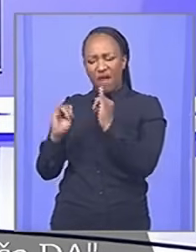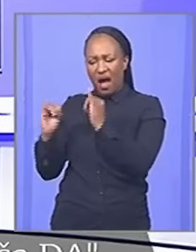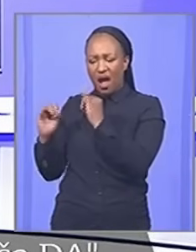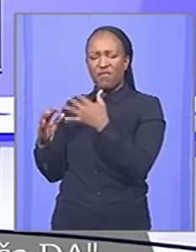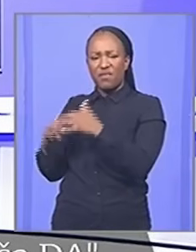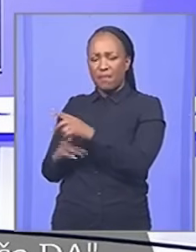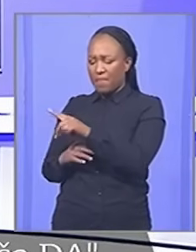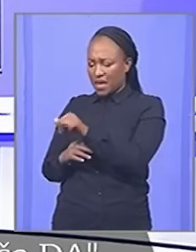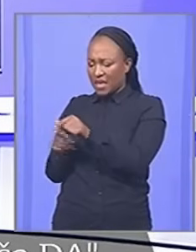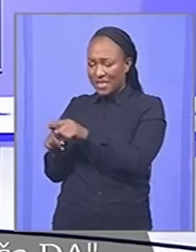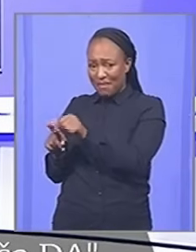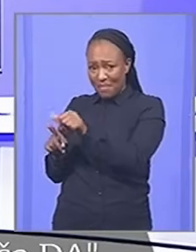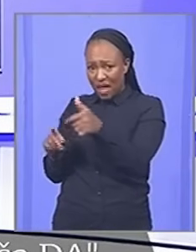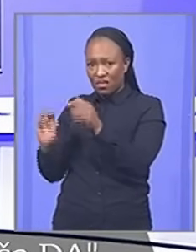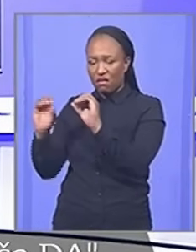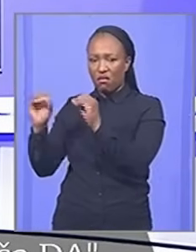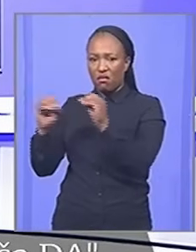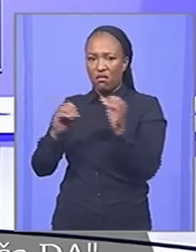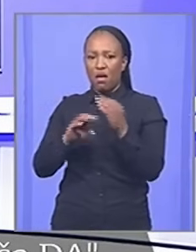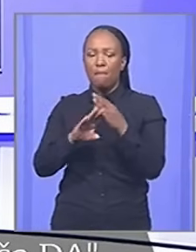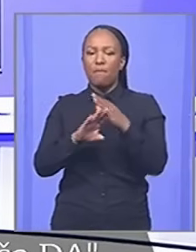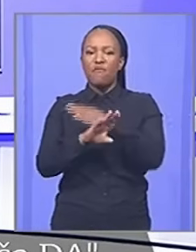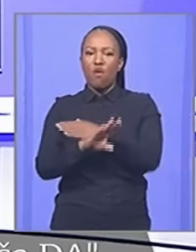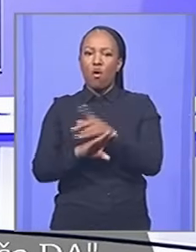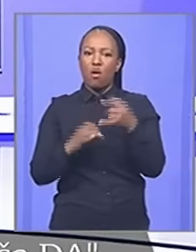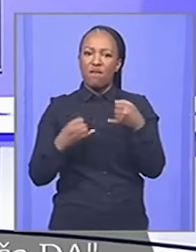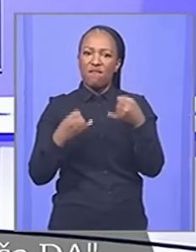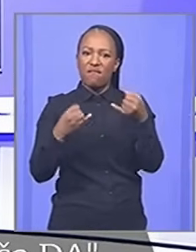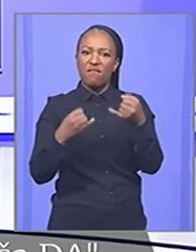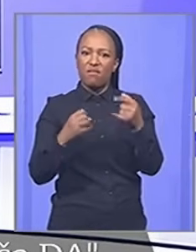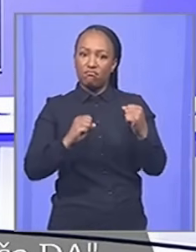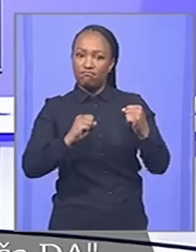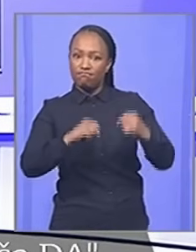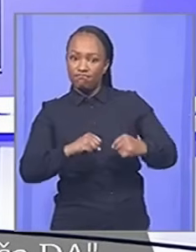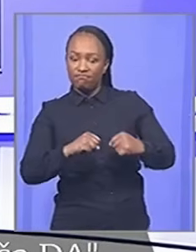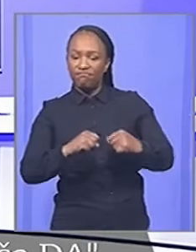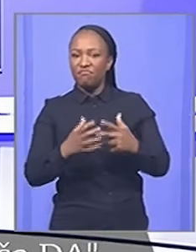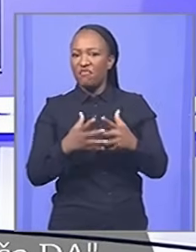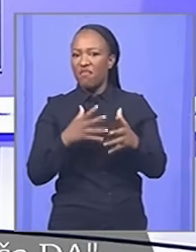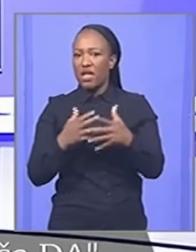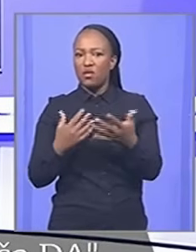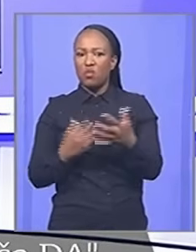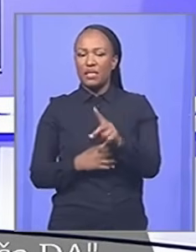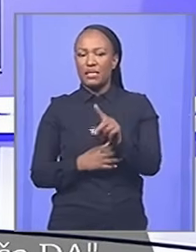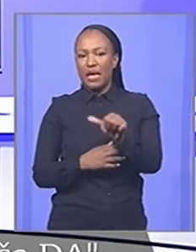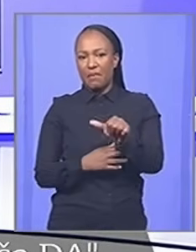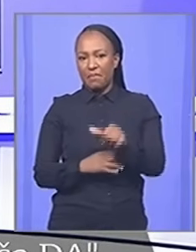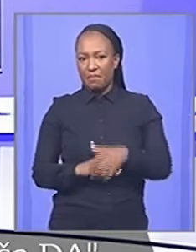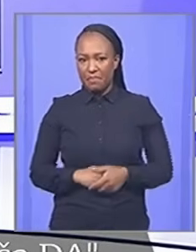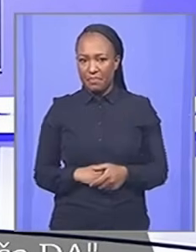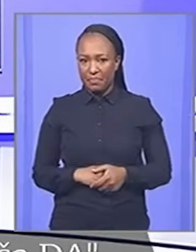le mekgatlong ye mengwe gale pele ga ge e tla dira tumellano efe goba efe le mokgatlo wa DA.